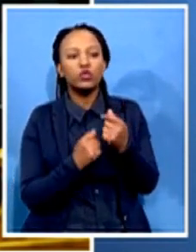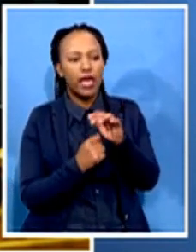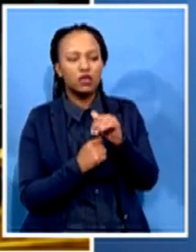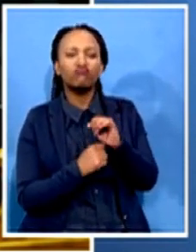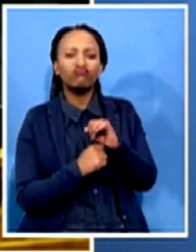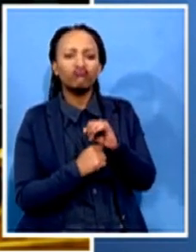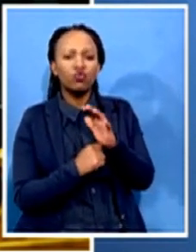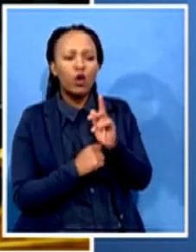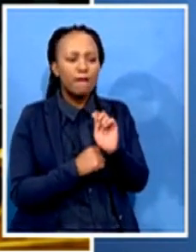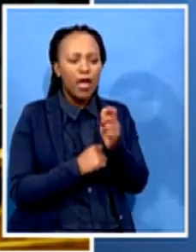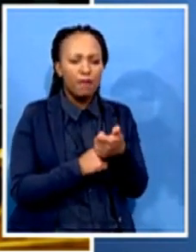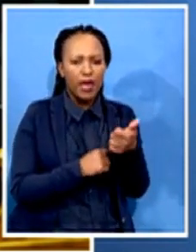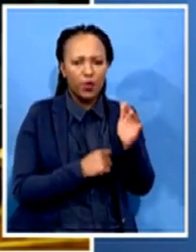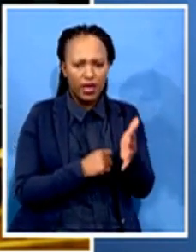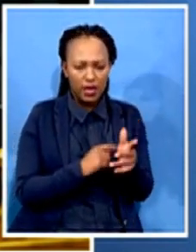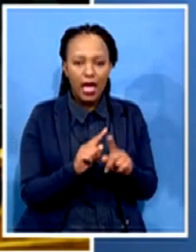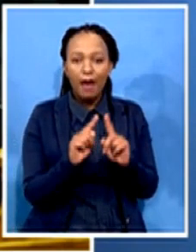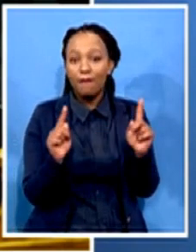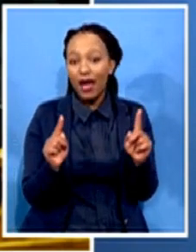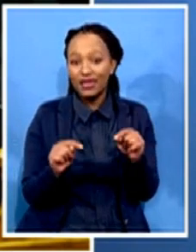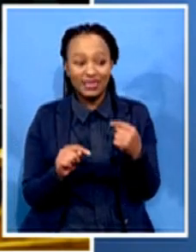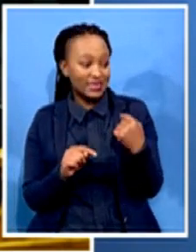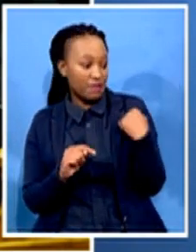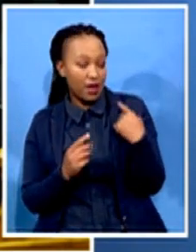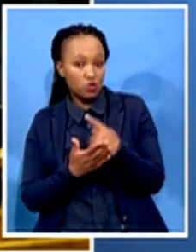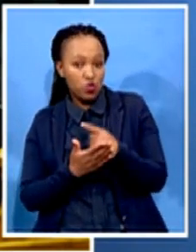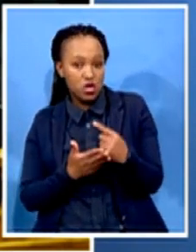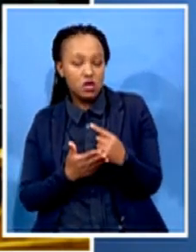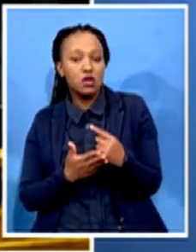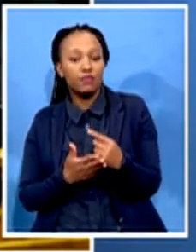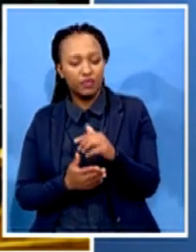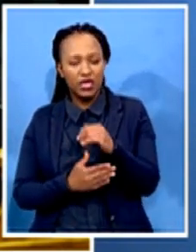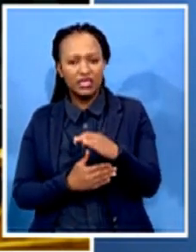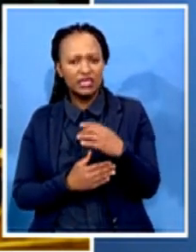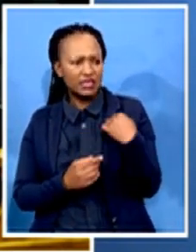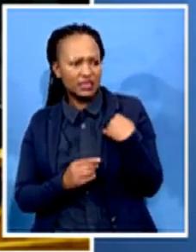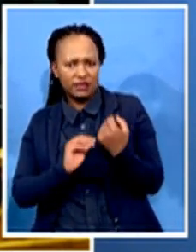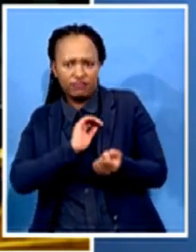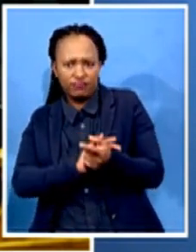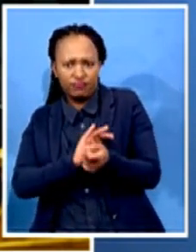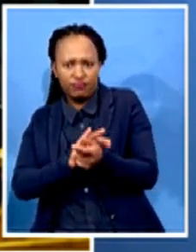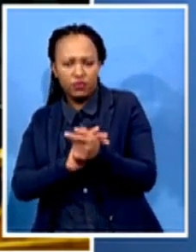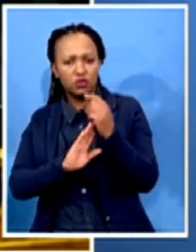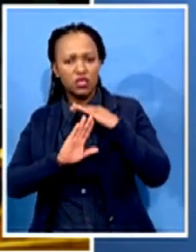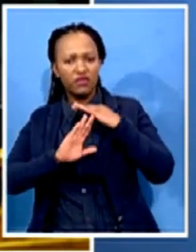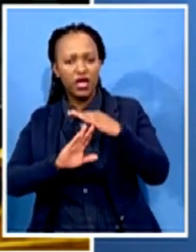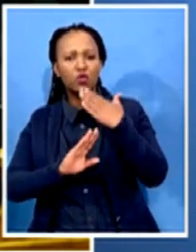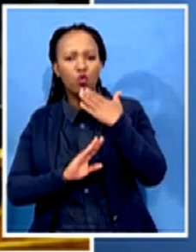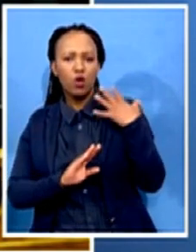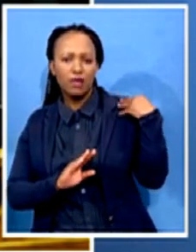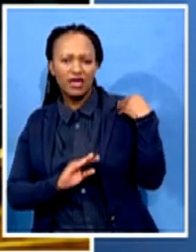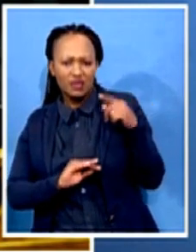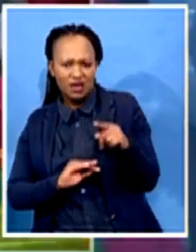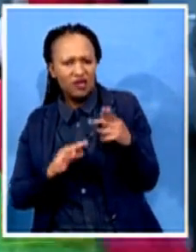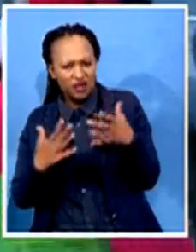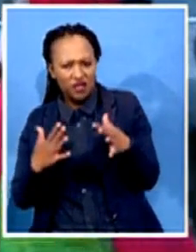this past week, the ANC has been digging in its heels, defending the minister, and therefore the apology and the so-called